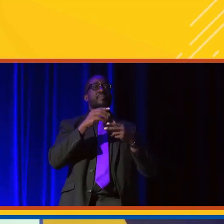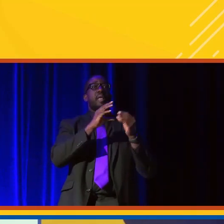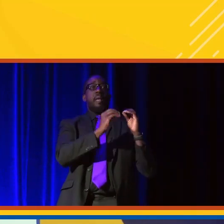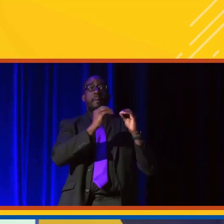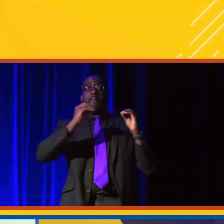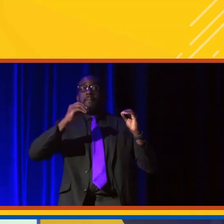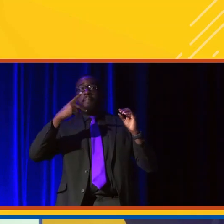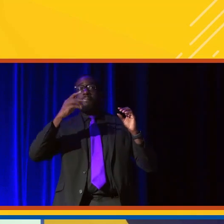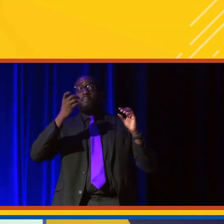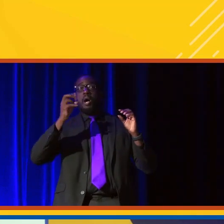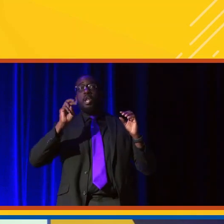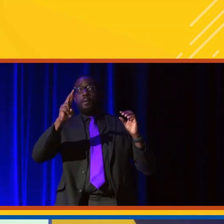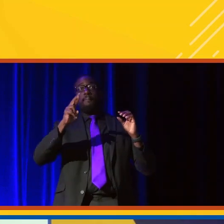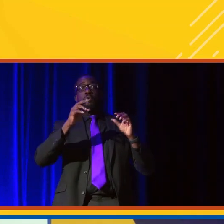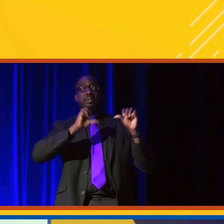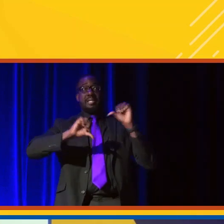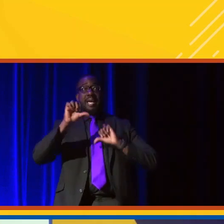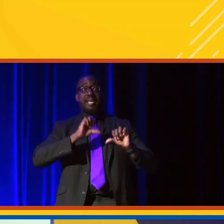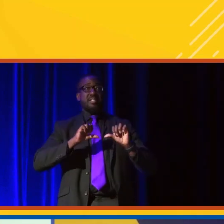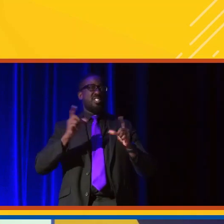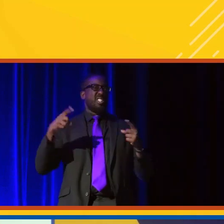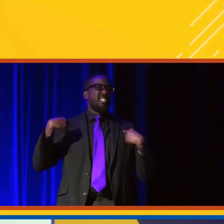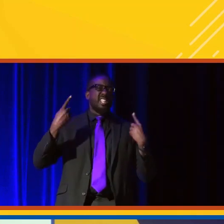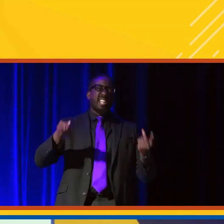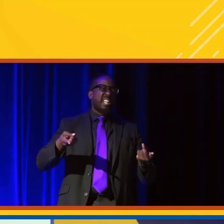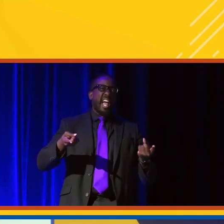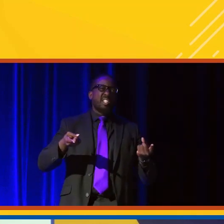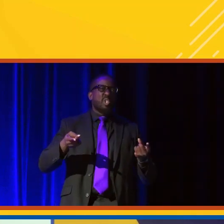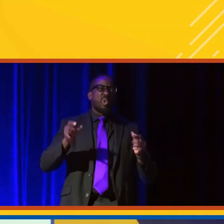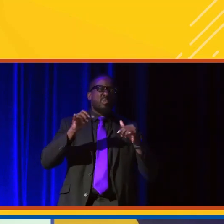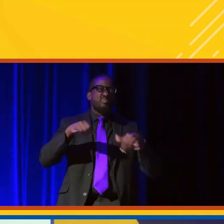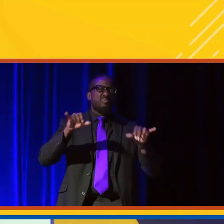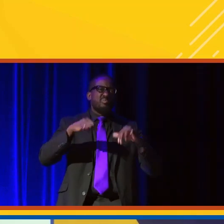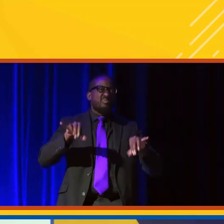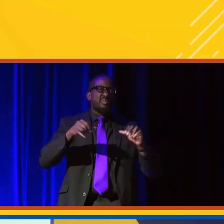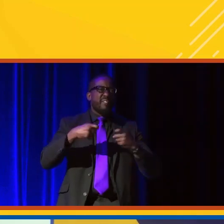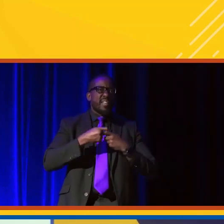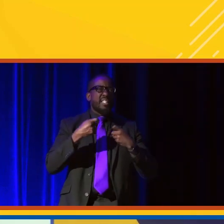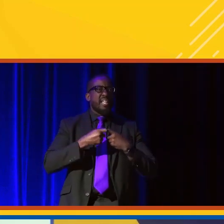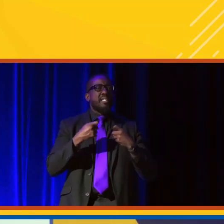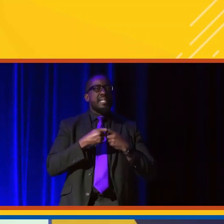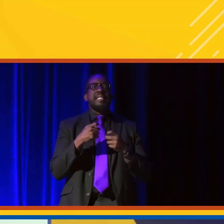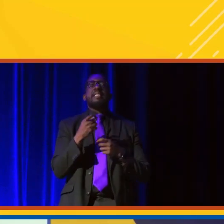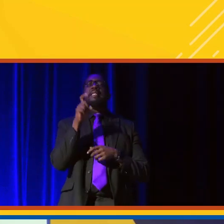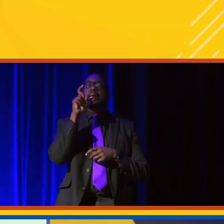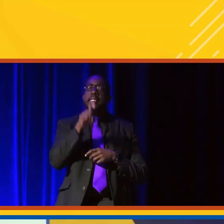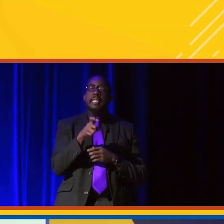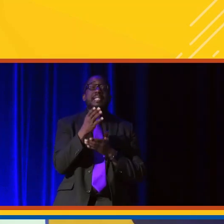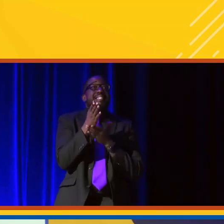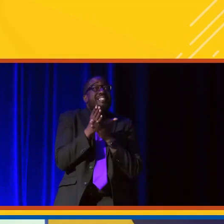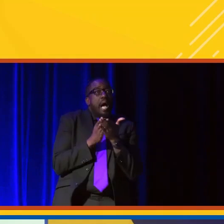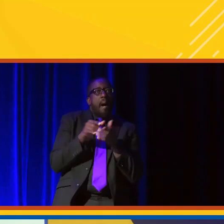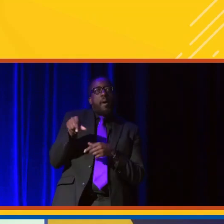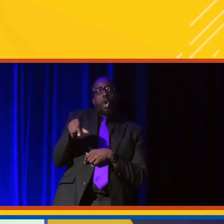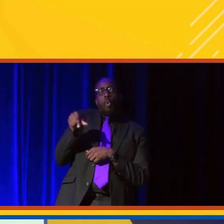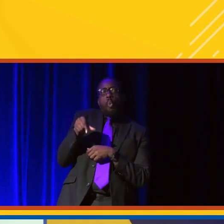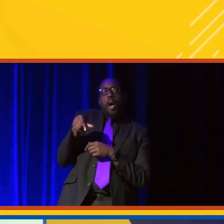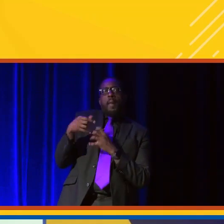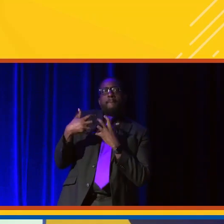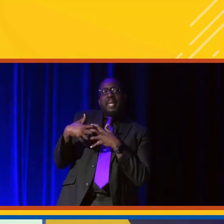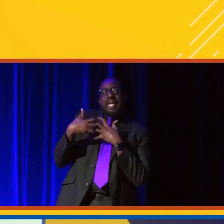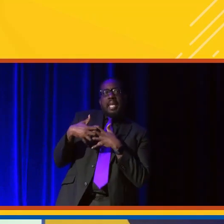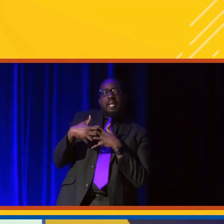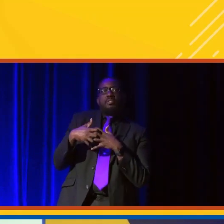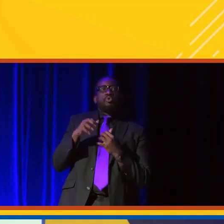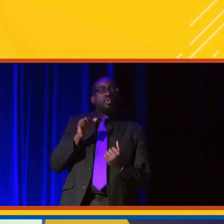traditionally classical physics, needs some amount of quantum mechanics. I'm not saying how much, but it needs some in order to tackle today's emerging